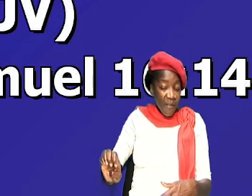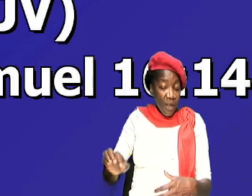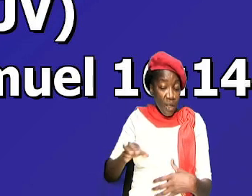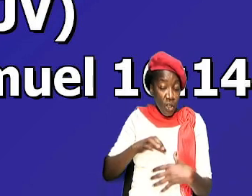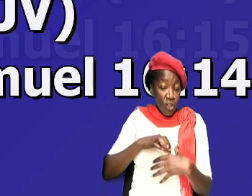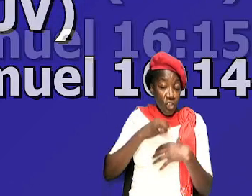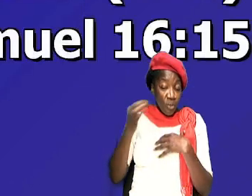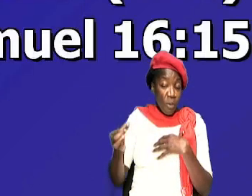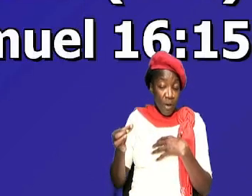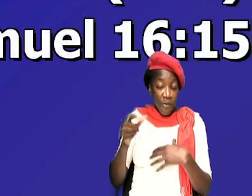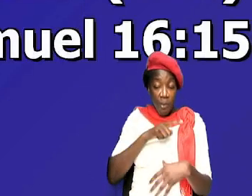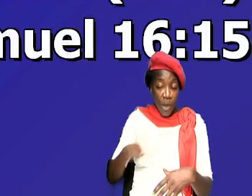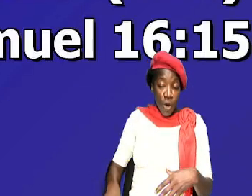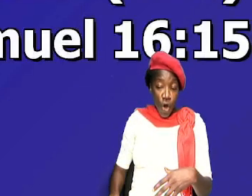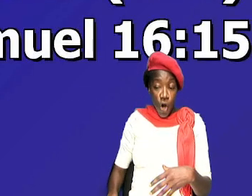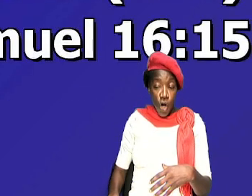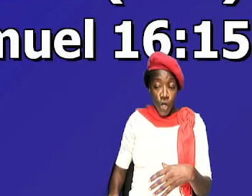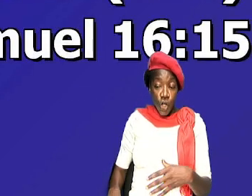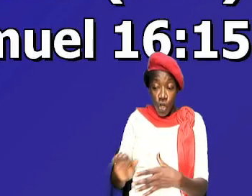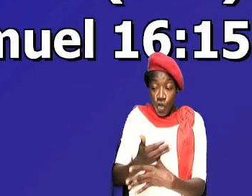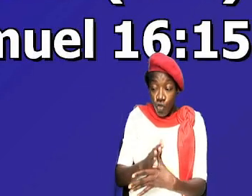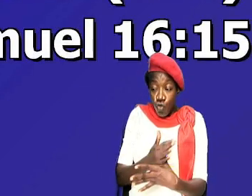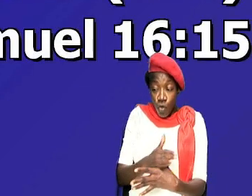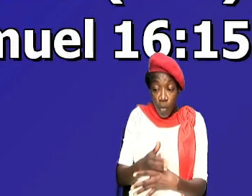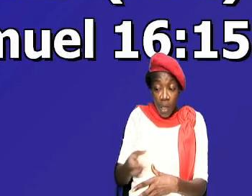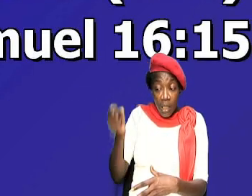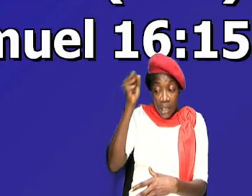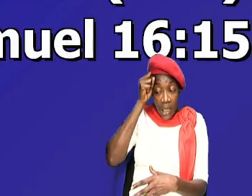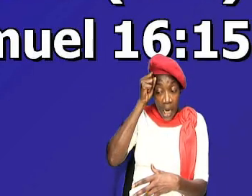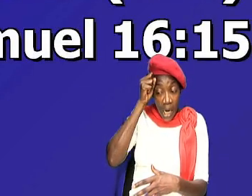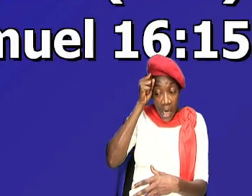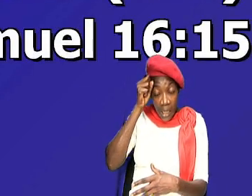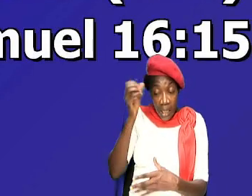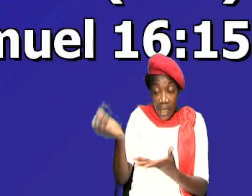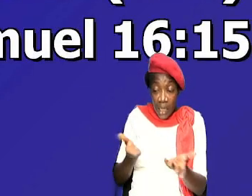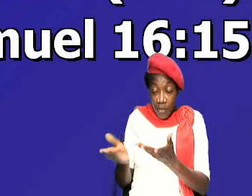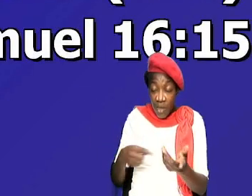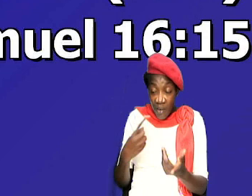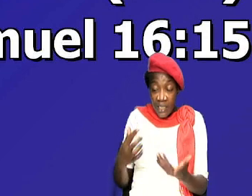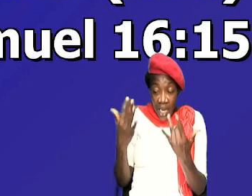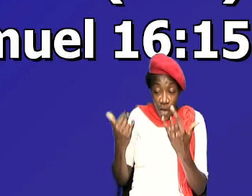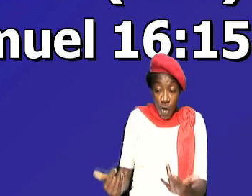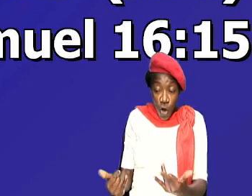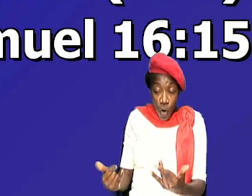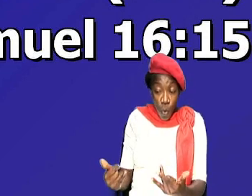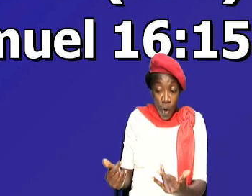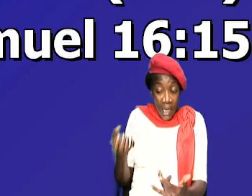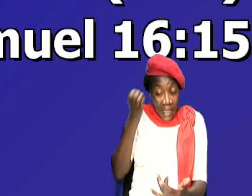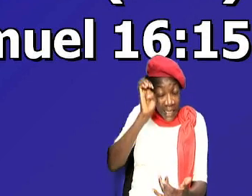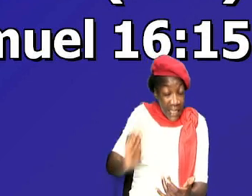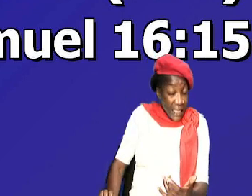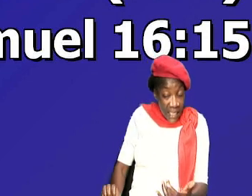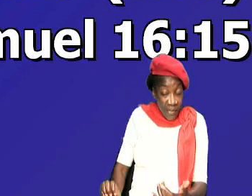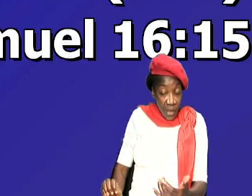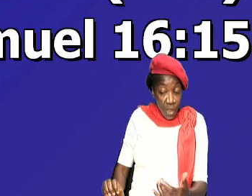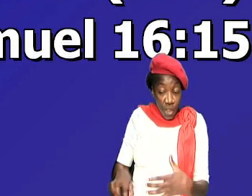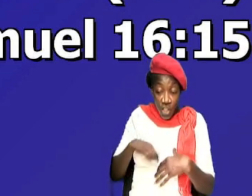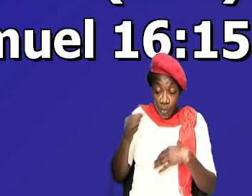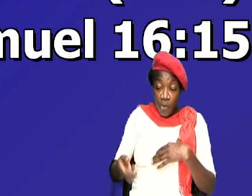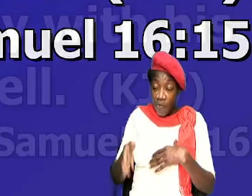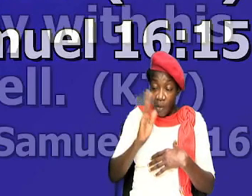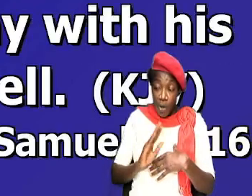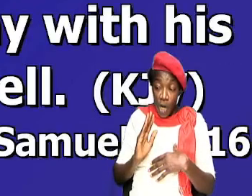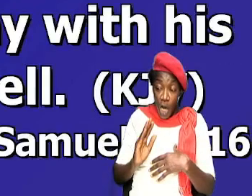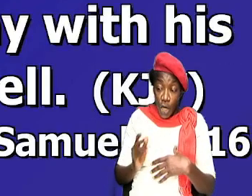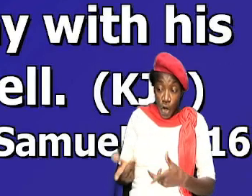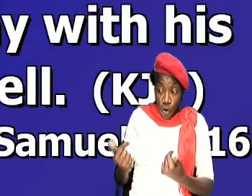him. And Saul's servant said unto him, behold, no an evil spirit from God troubled thee.